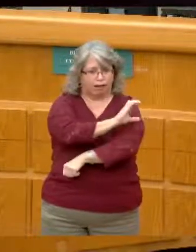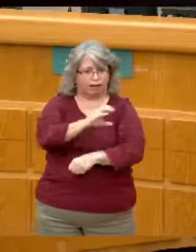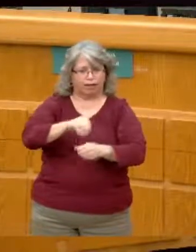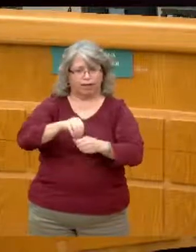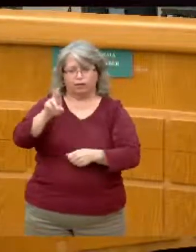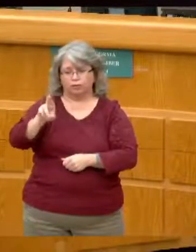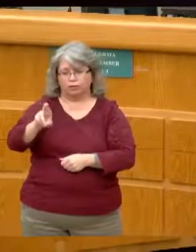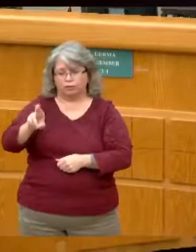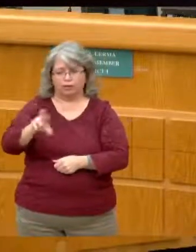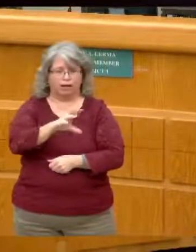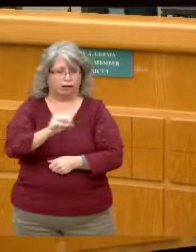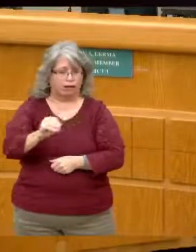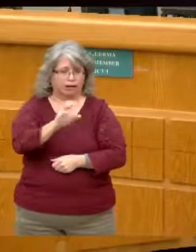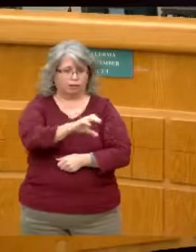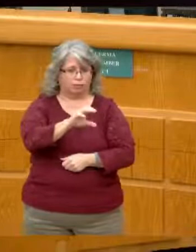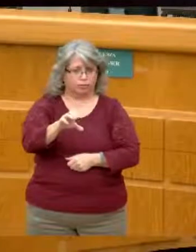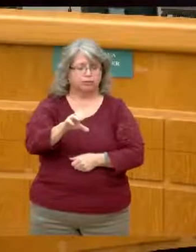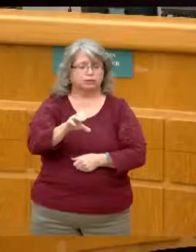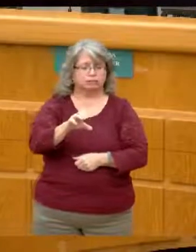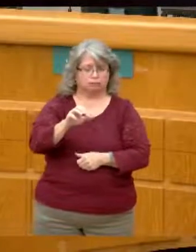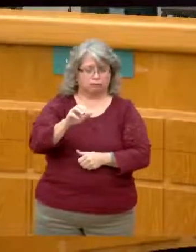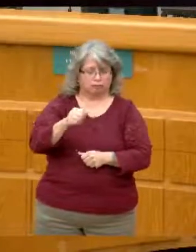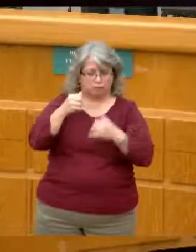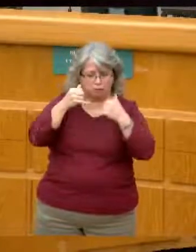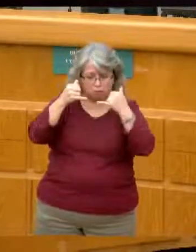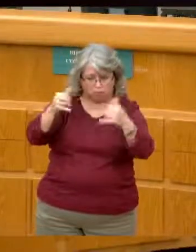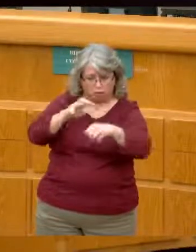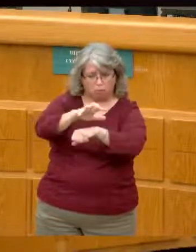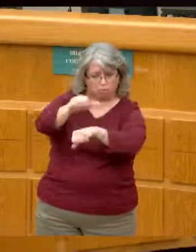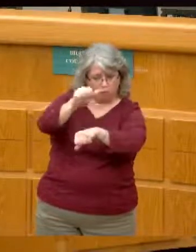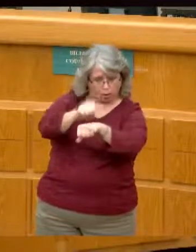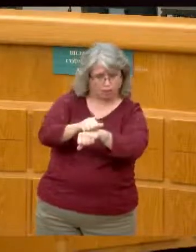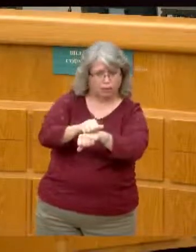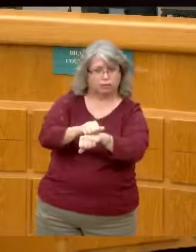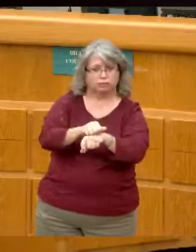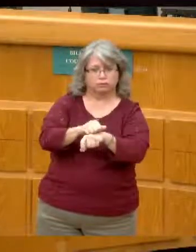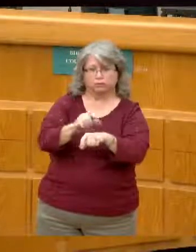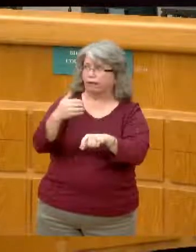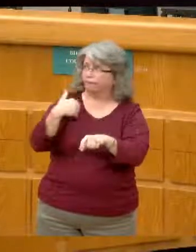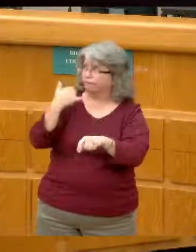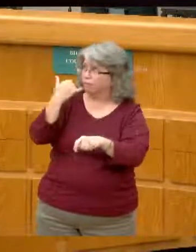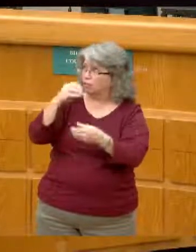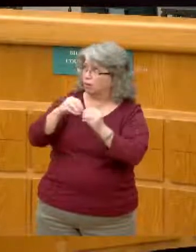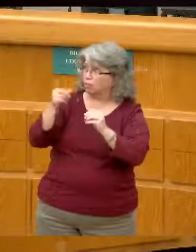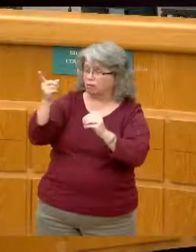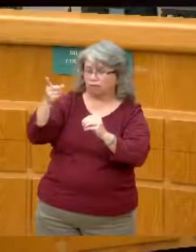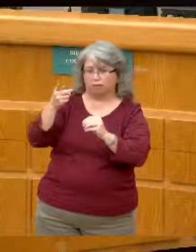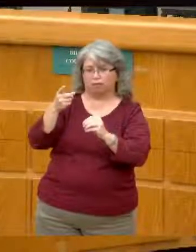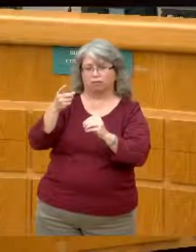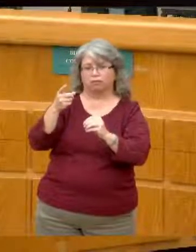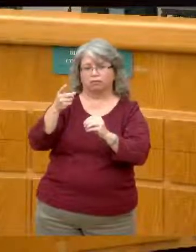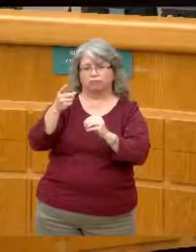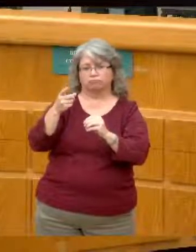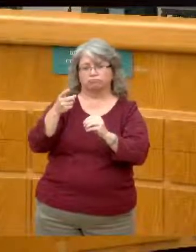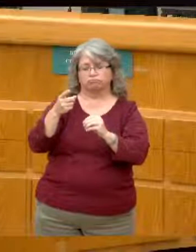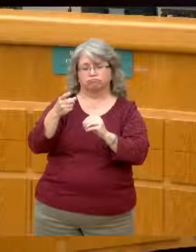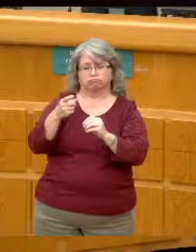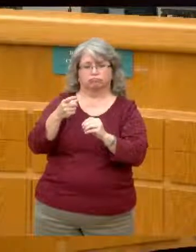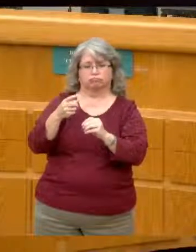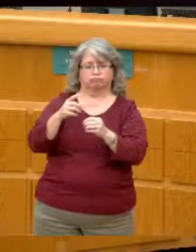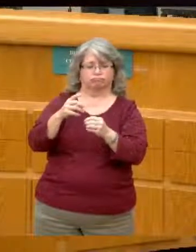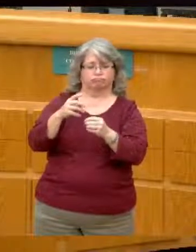are also available through appointment process. So you can reach out to the numbers here that are listed, and you can schedule